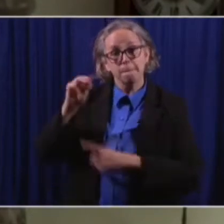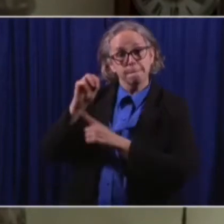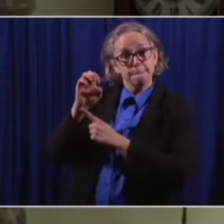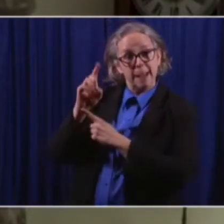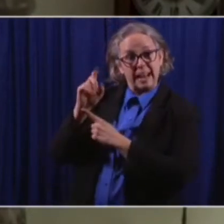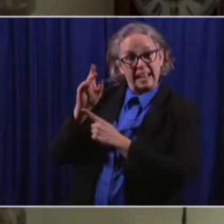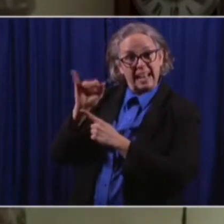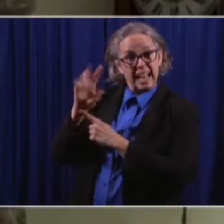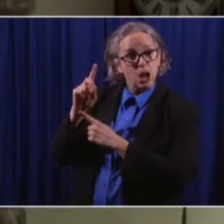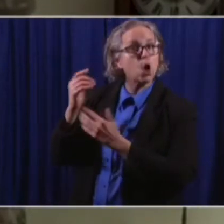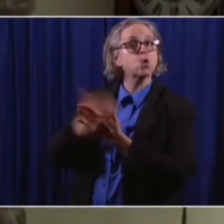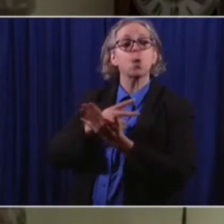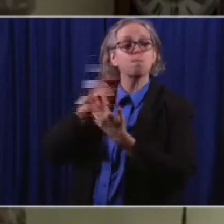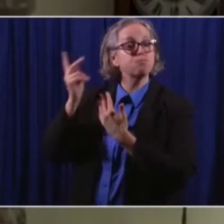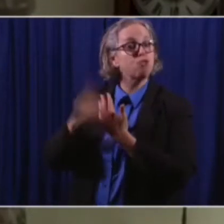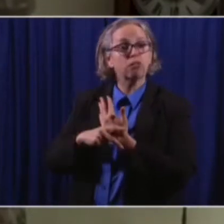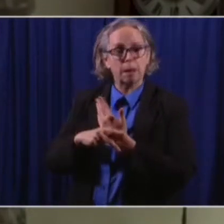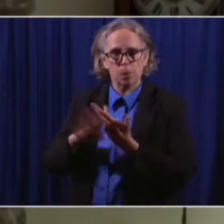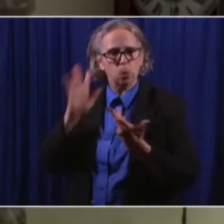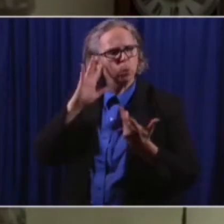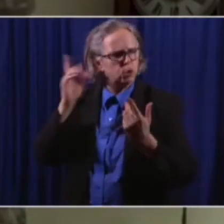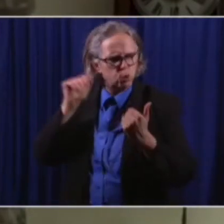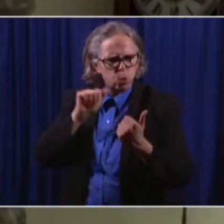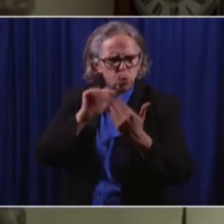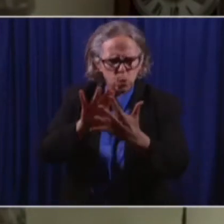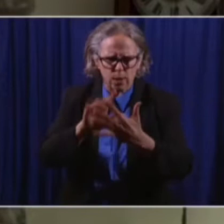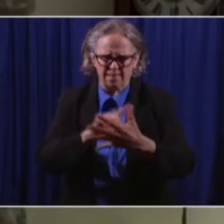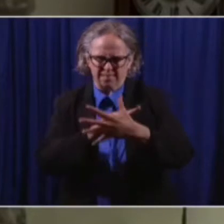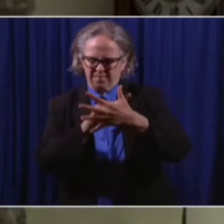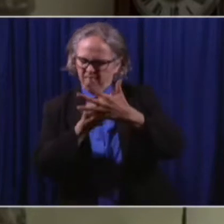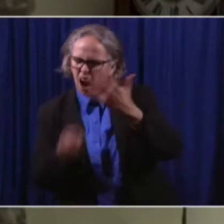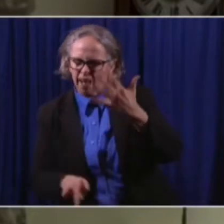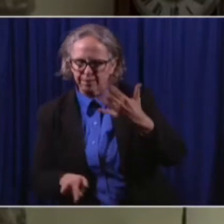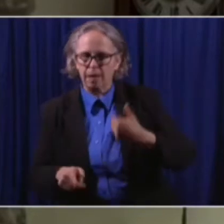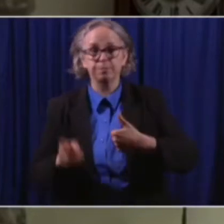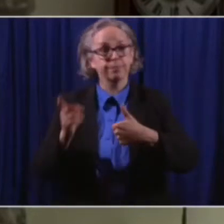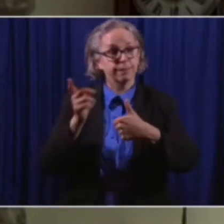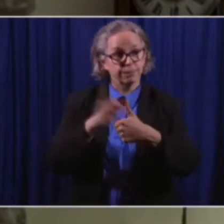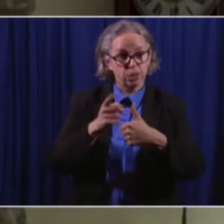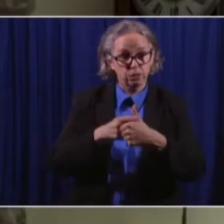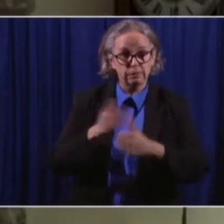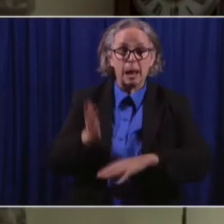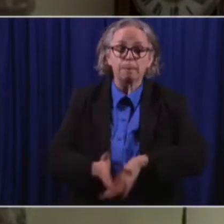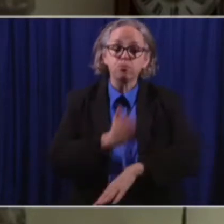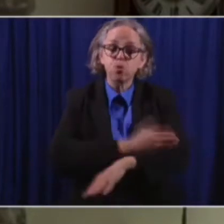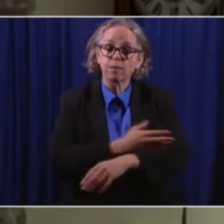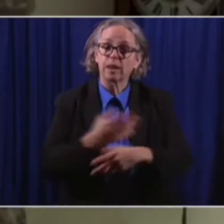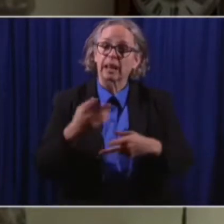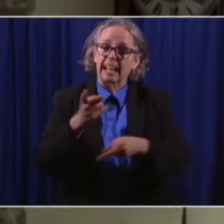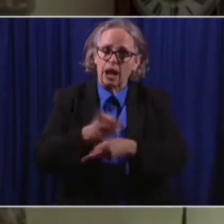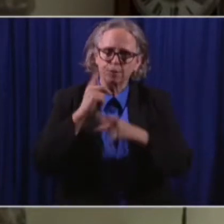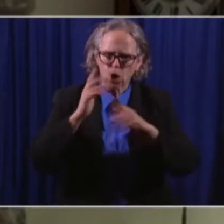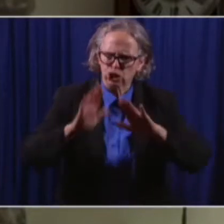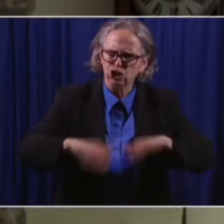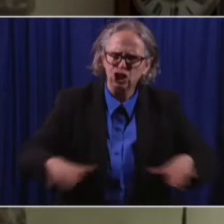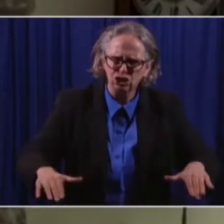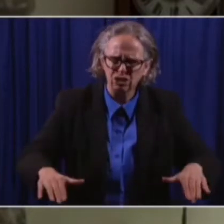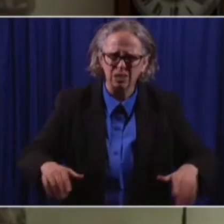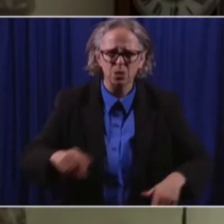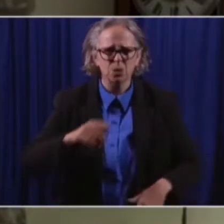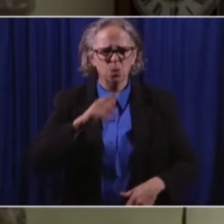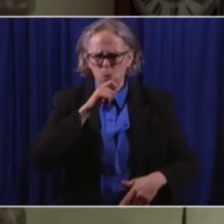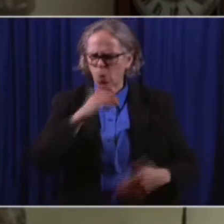focus on all of the following. 1, improving care for children who have complex